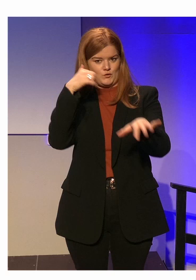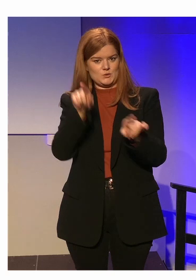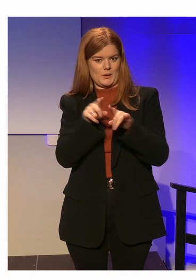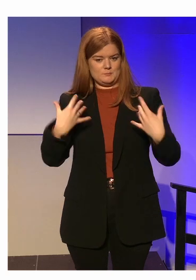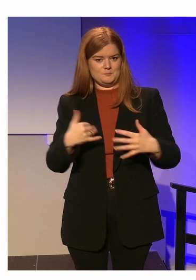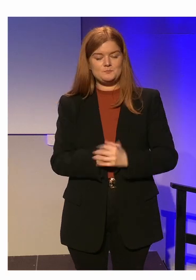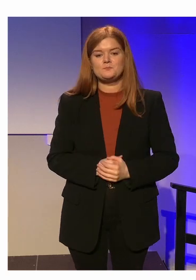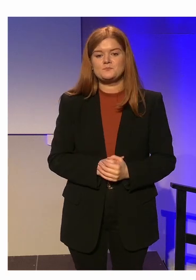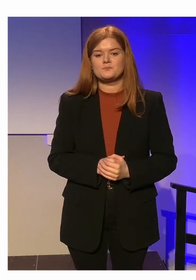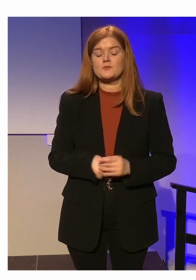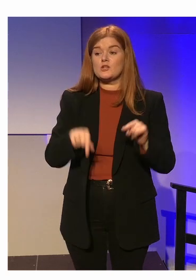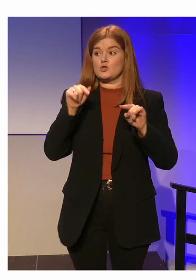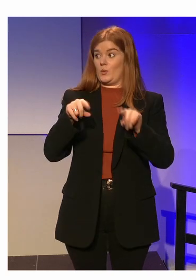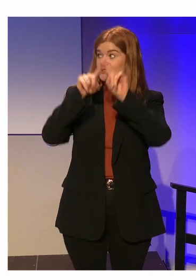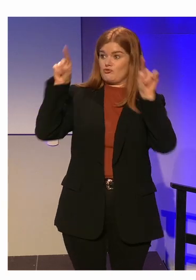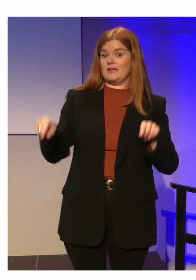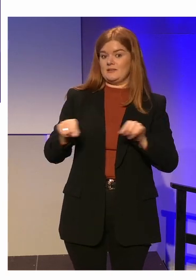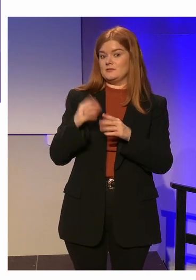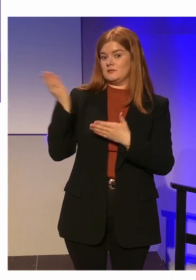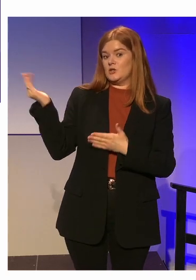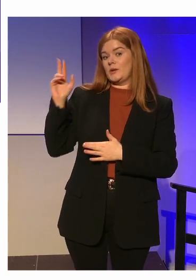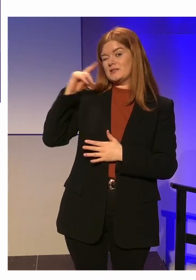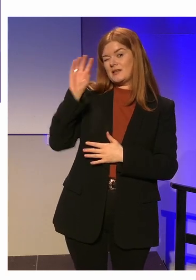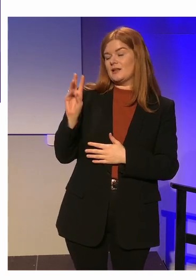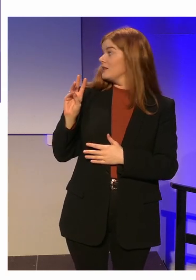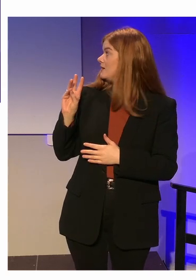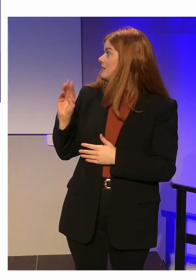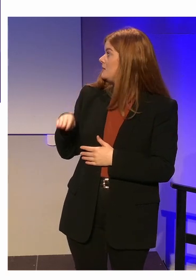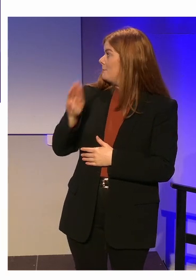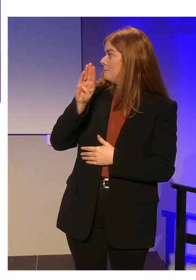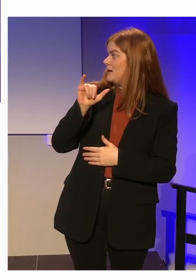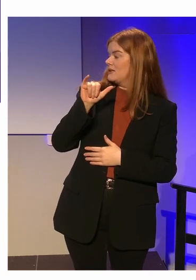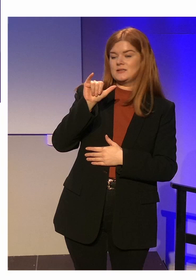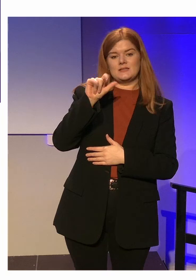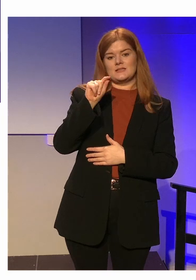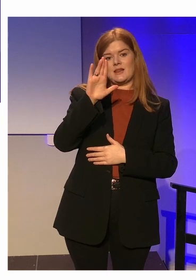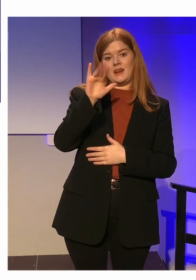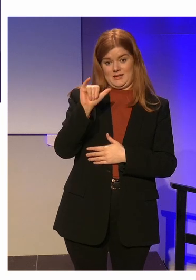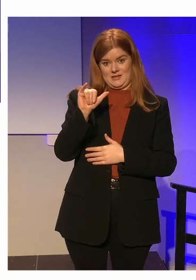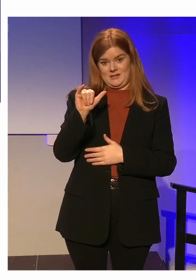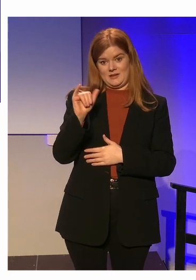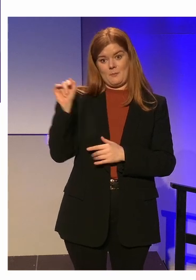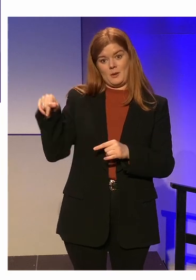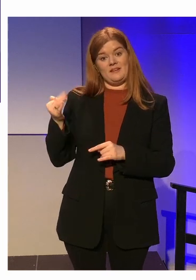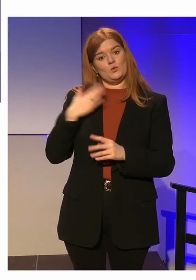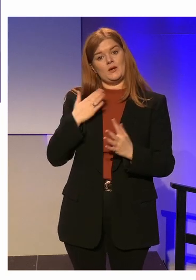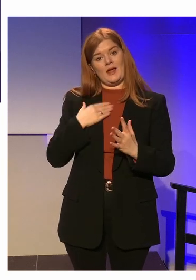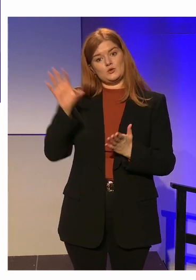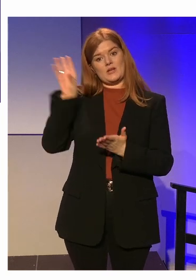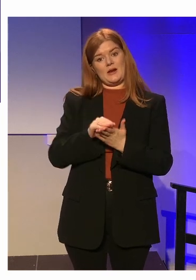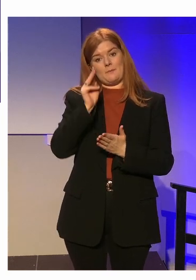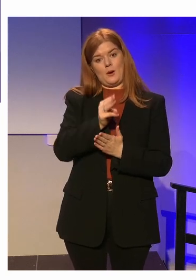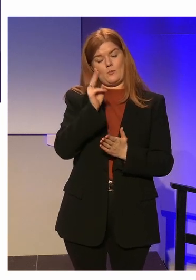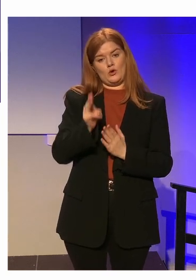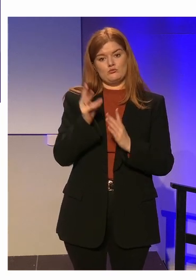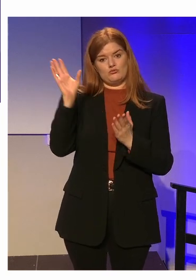well. So on the screen, you can see a bit.ly right at the bottom. If you'd like to access this presentation, just go to